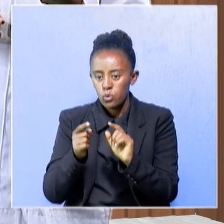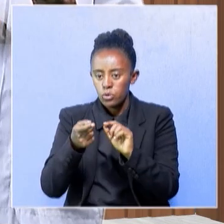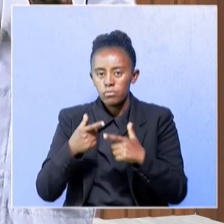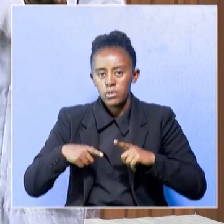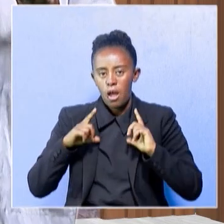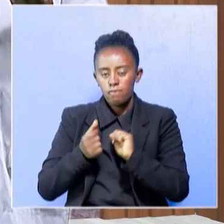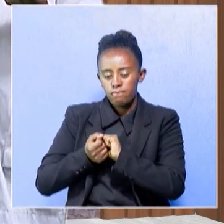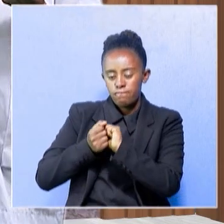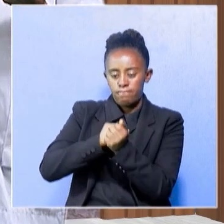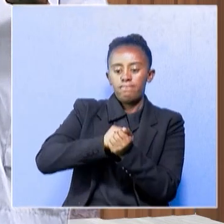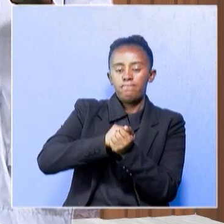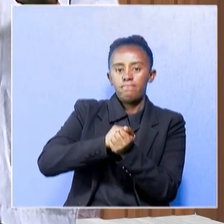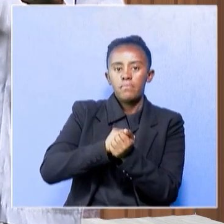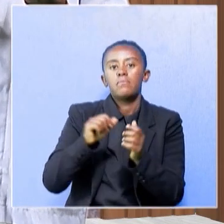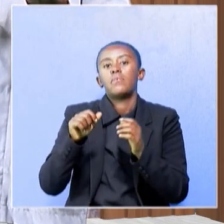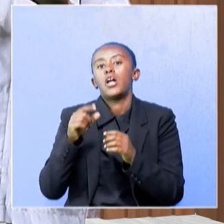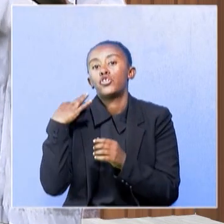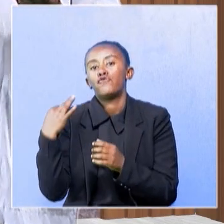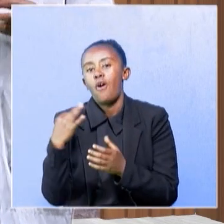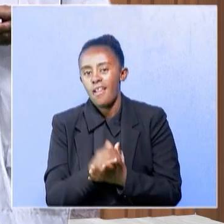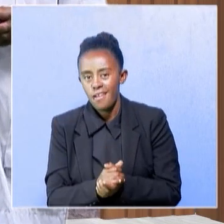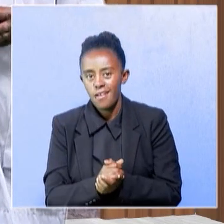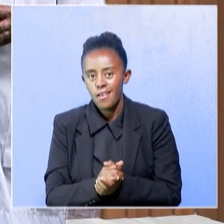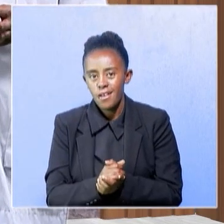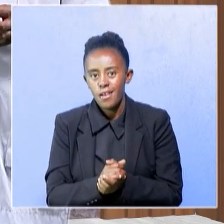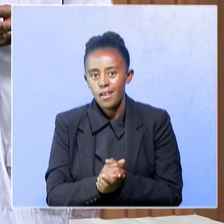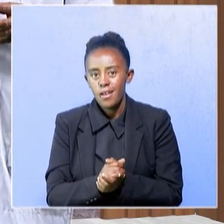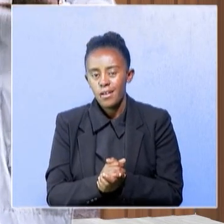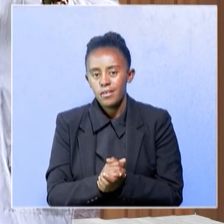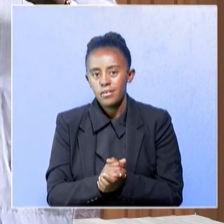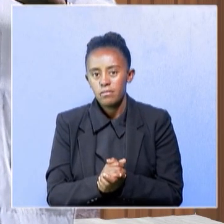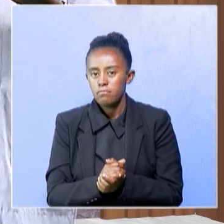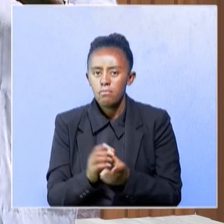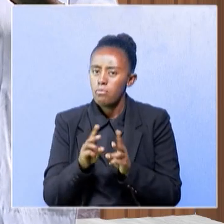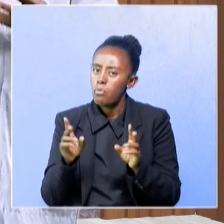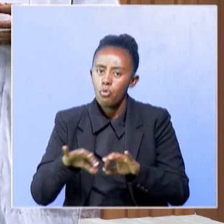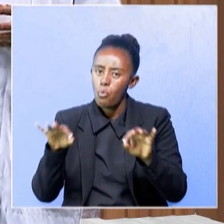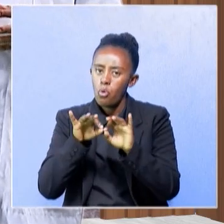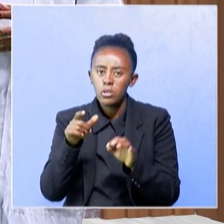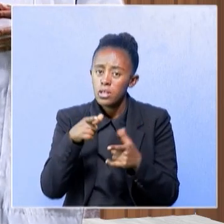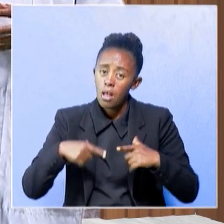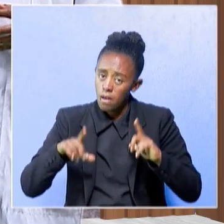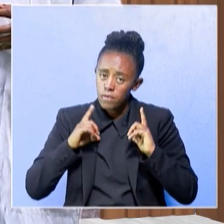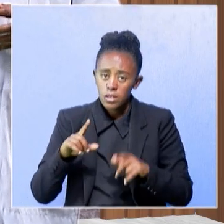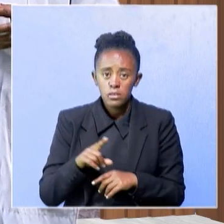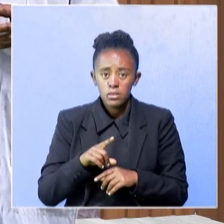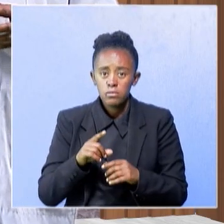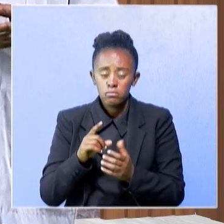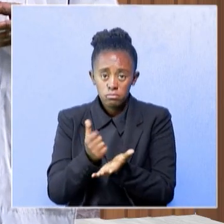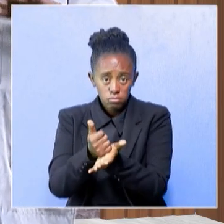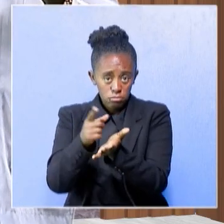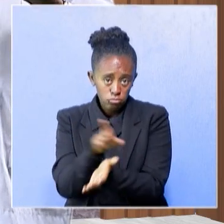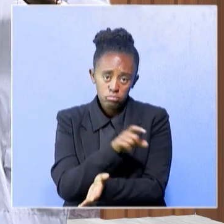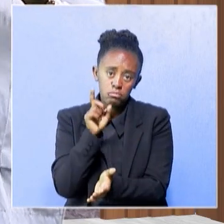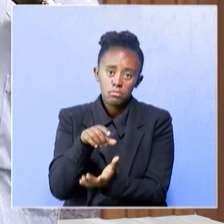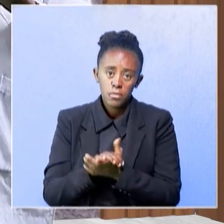life of an individual. So being a charity or a very important in your life, right? Yeah.